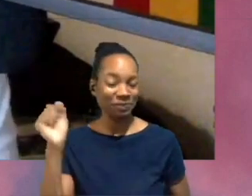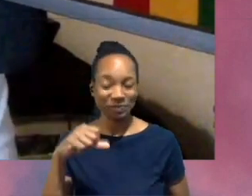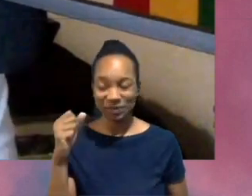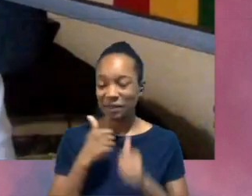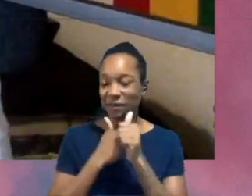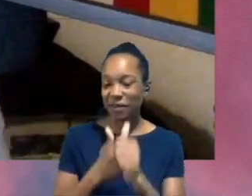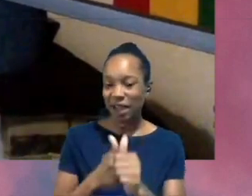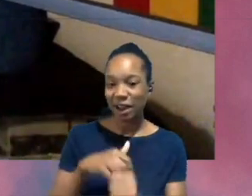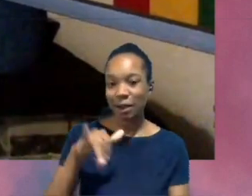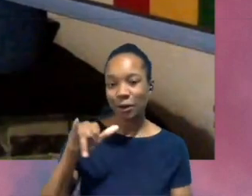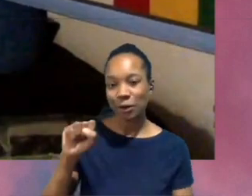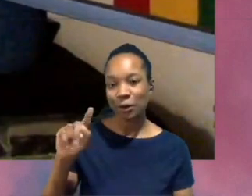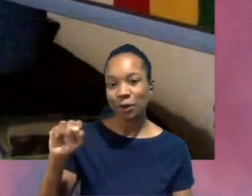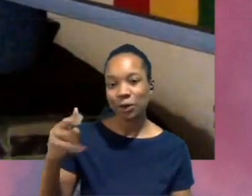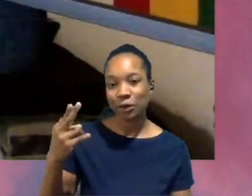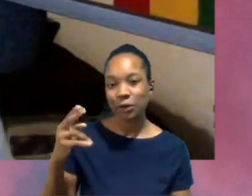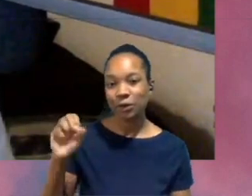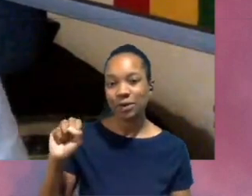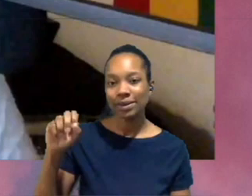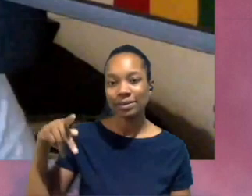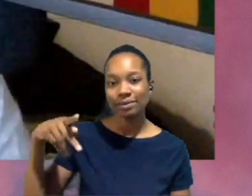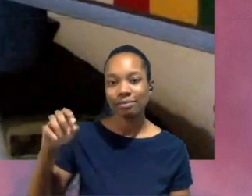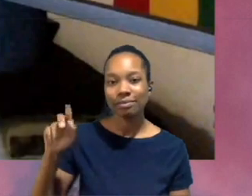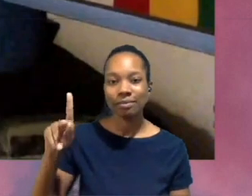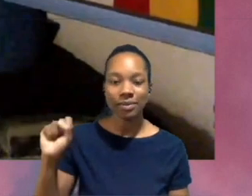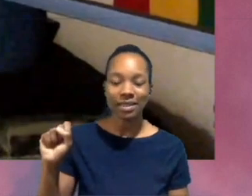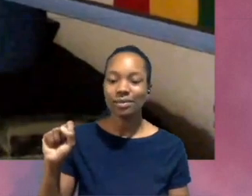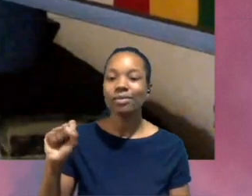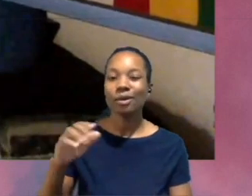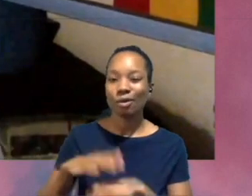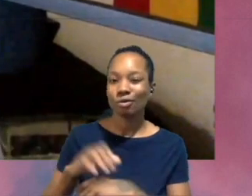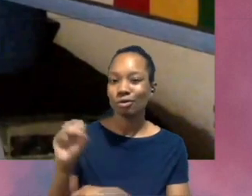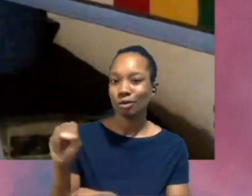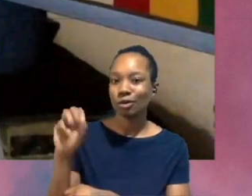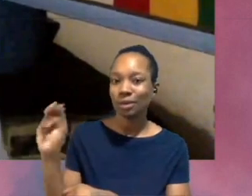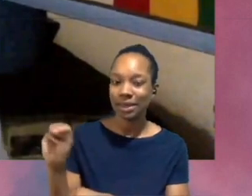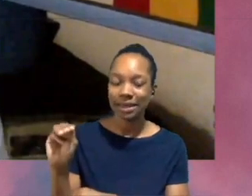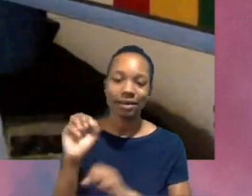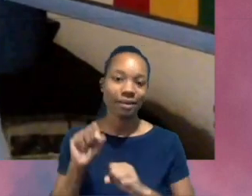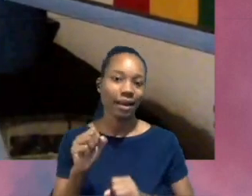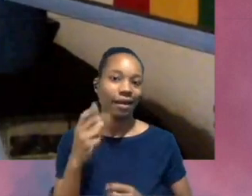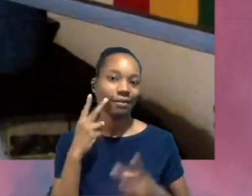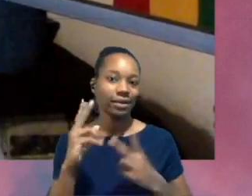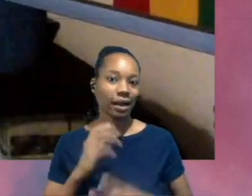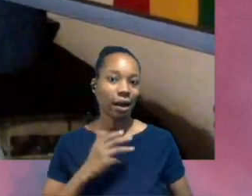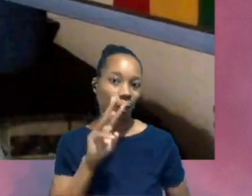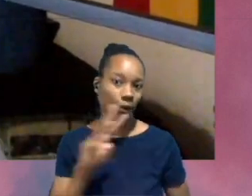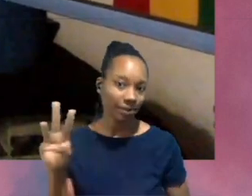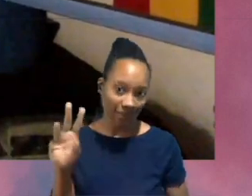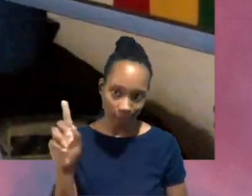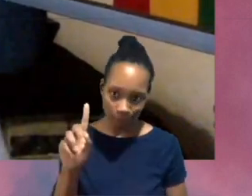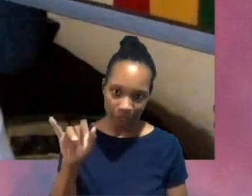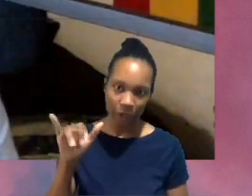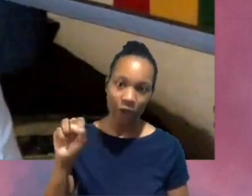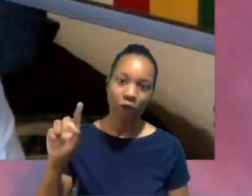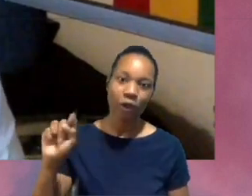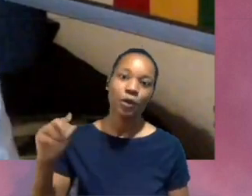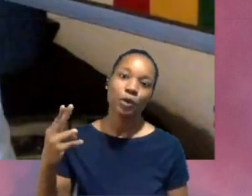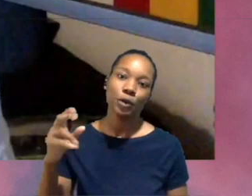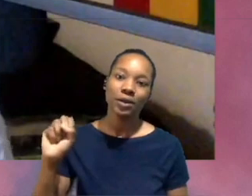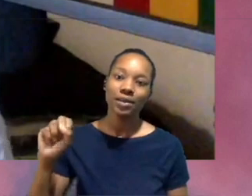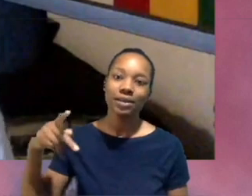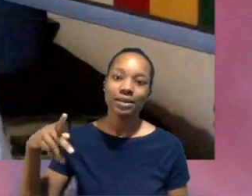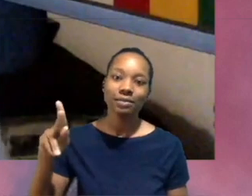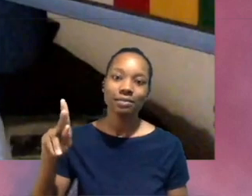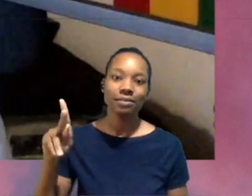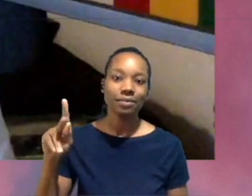Speaks on social media at Youth Speaks. You can visit our website at youthspeaks.org. And like I said, buy the anthology on